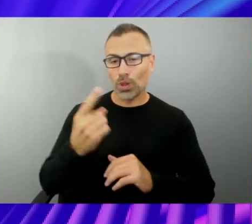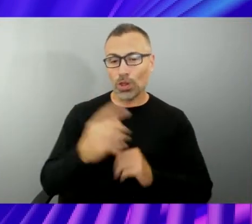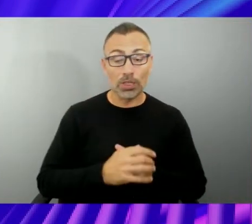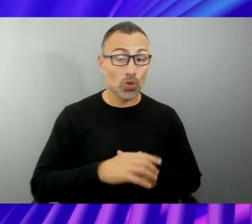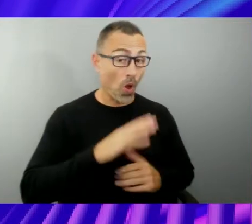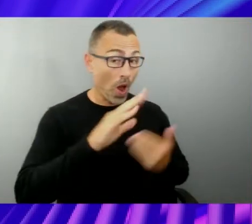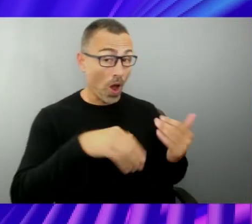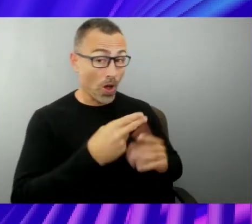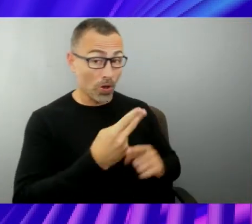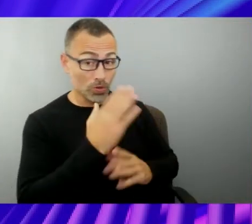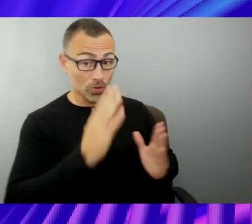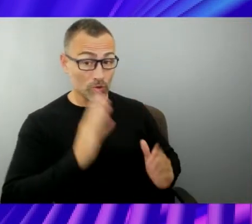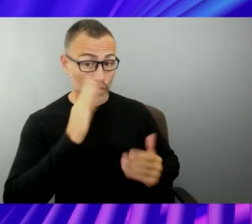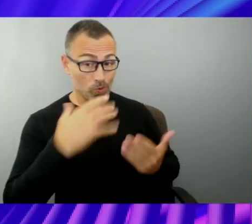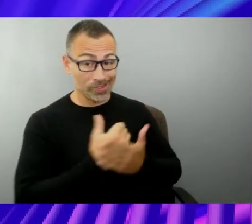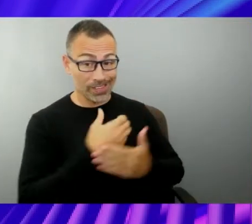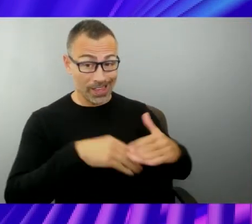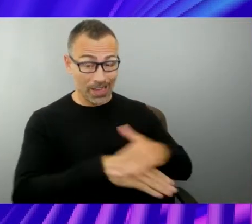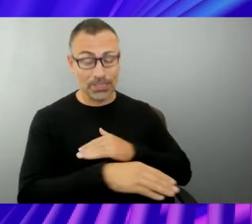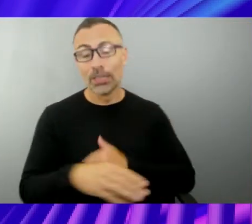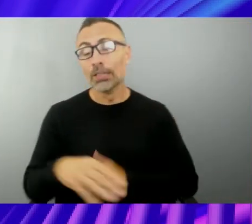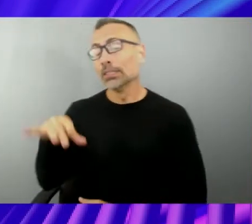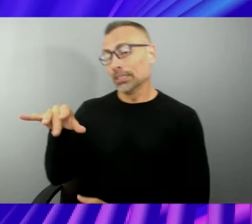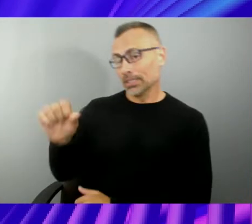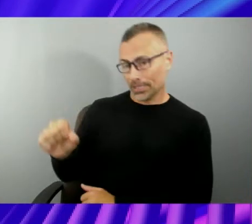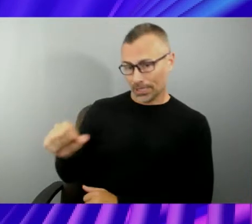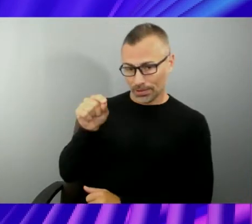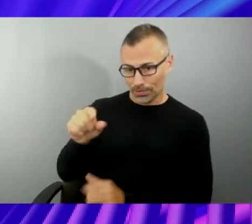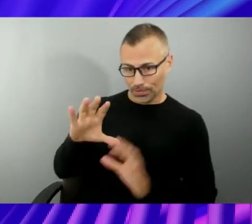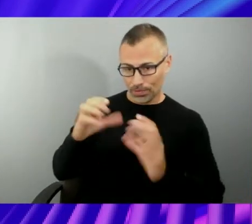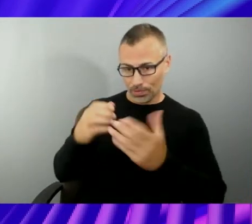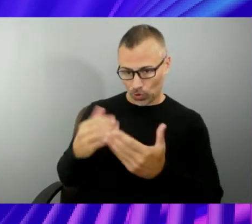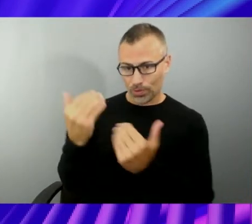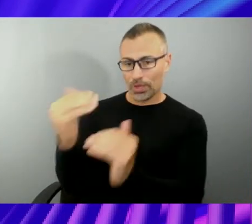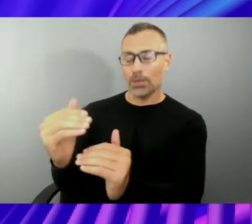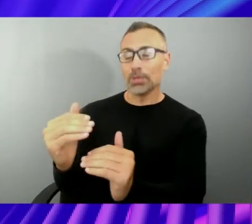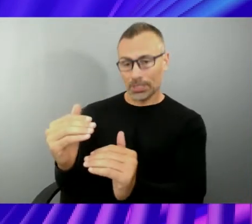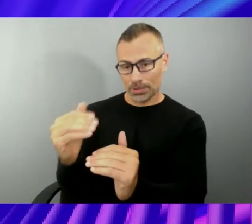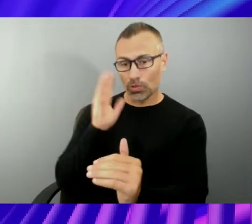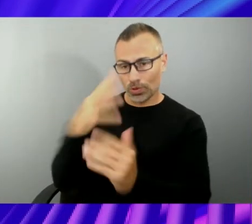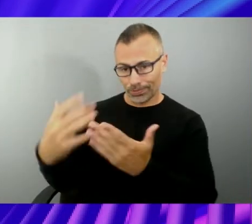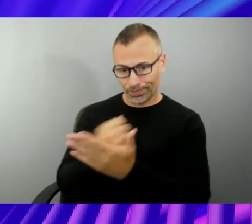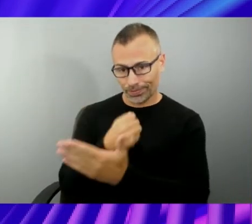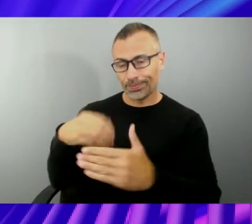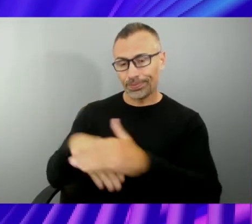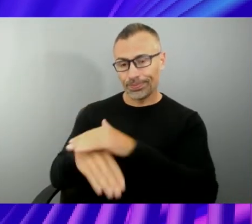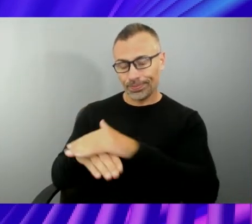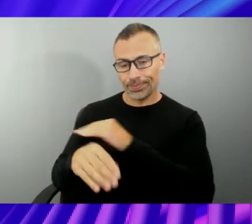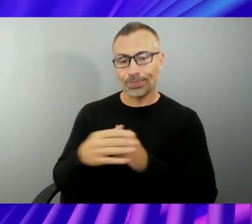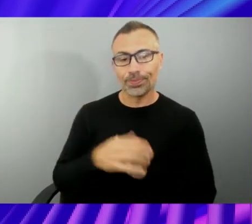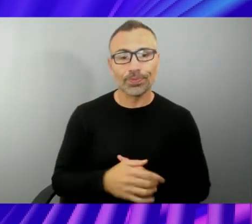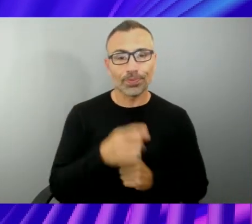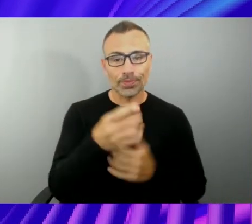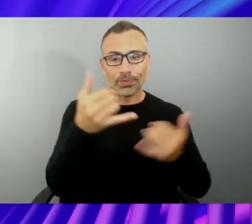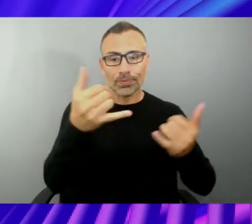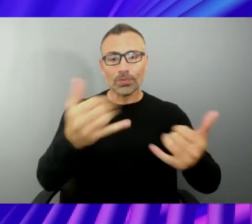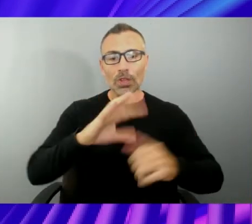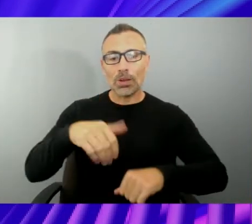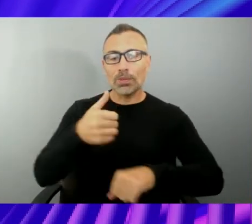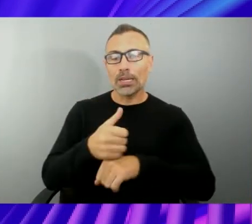We'll access. Get the access. Okay. We wanted to restrict it to that group alone. Right? And here I'm just putting some matches recs where we are